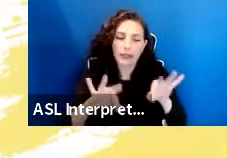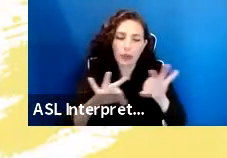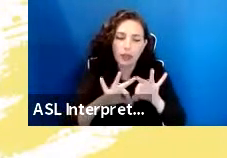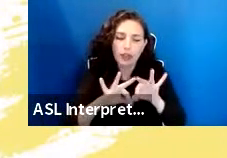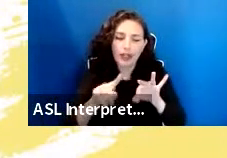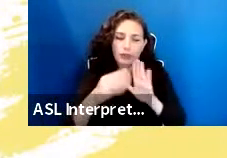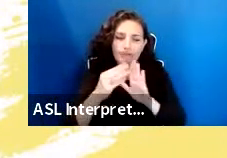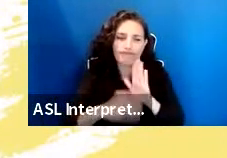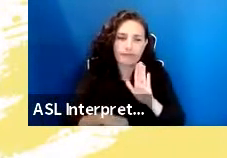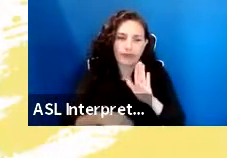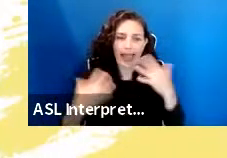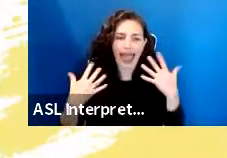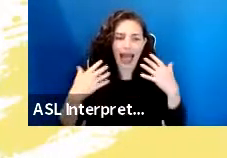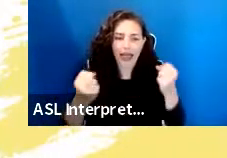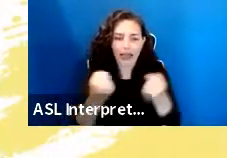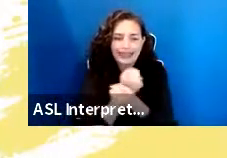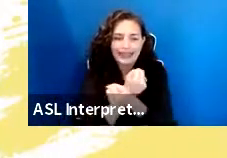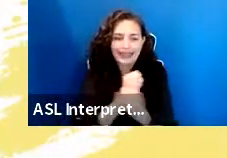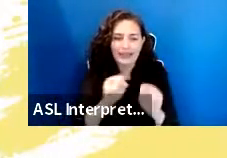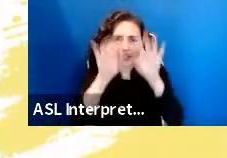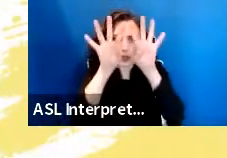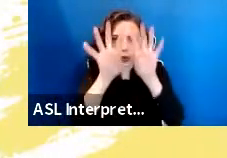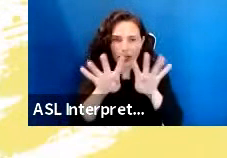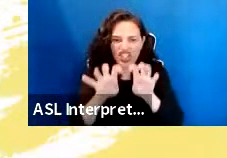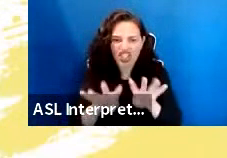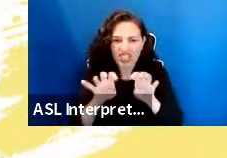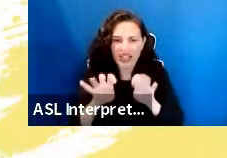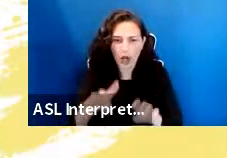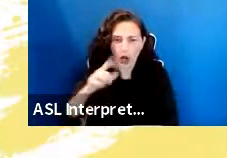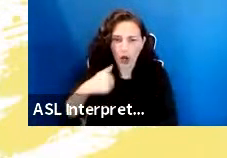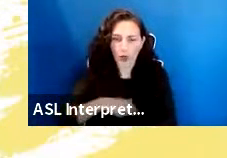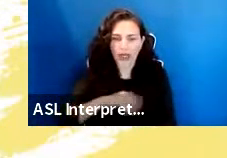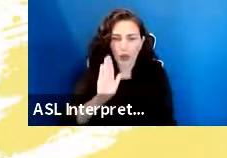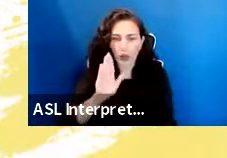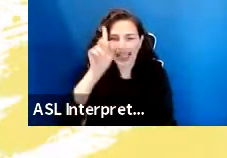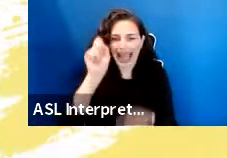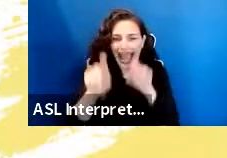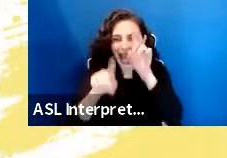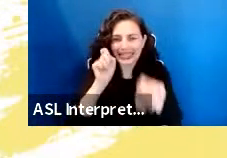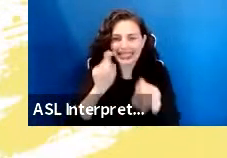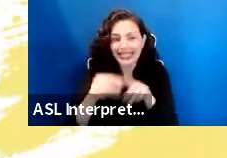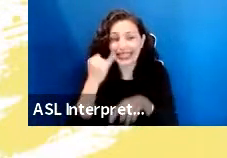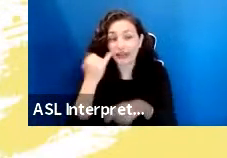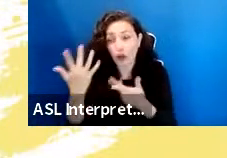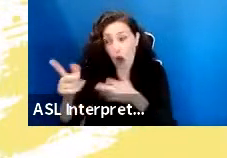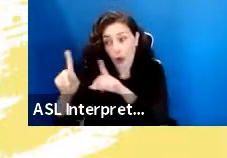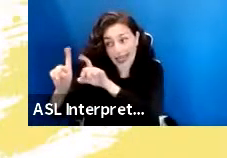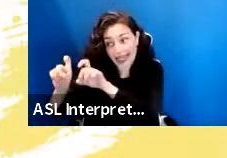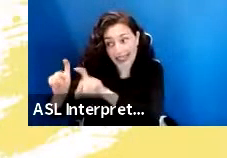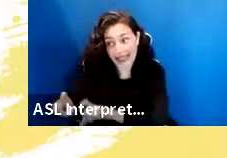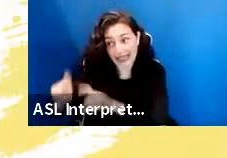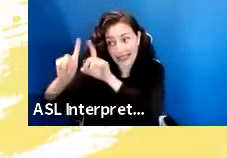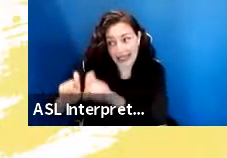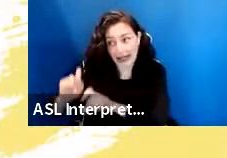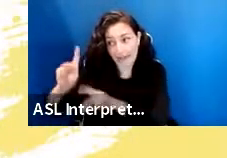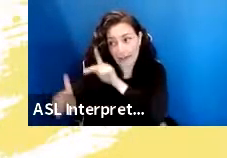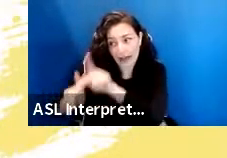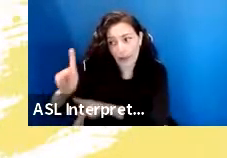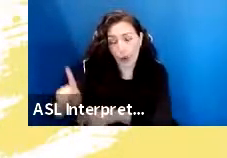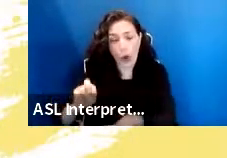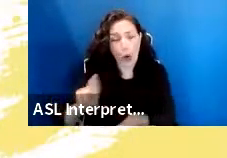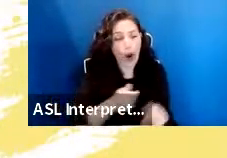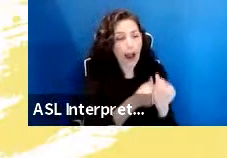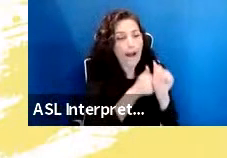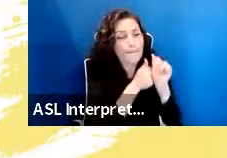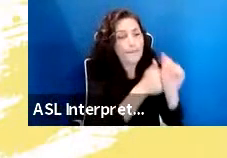be asking you specifics as far as whether you are testing, whether you are abiding